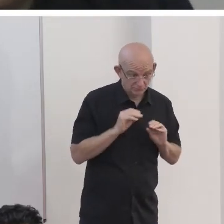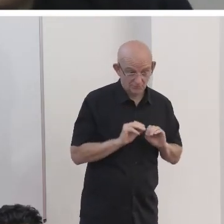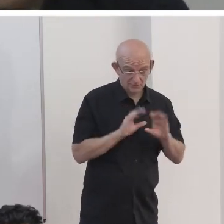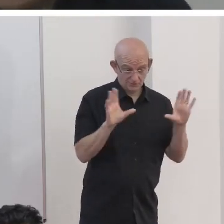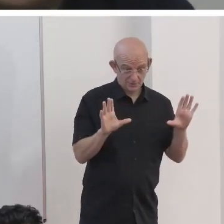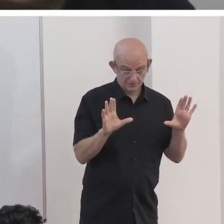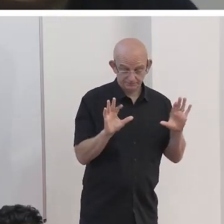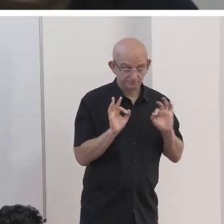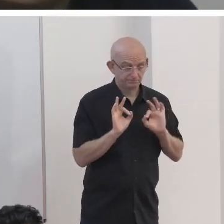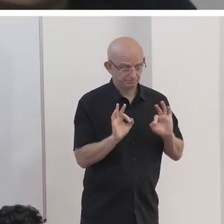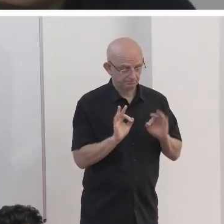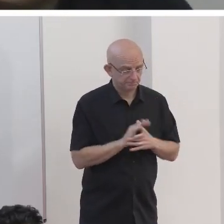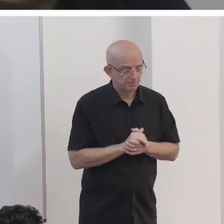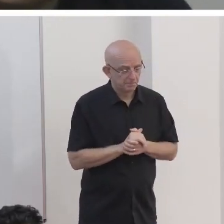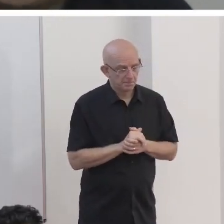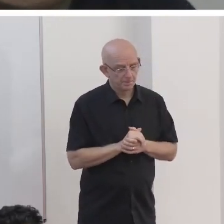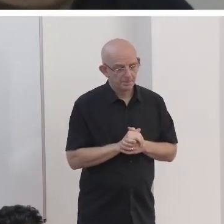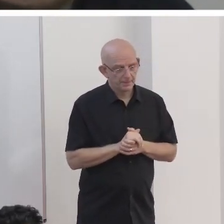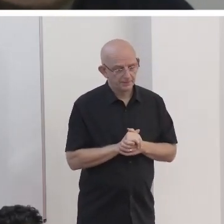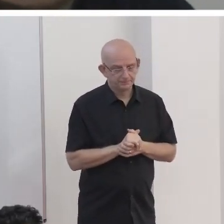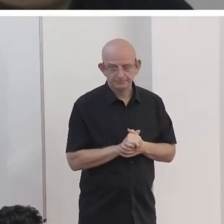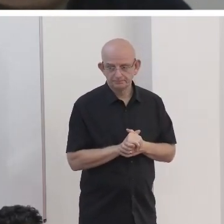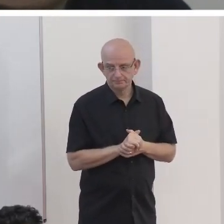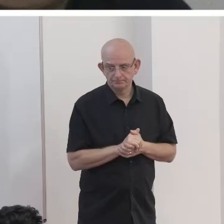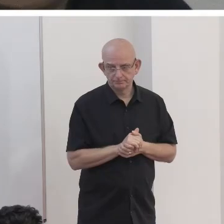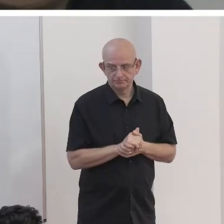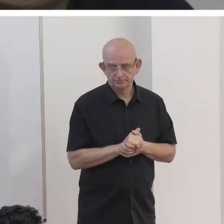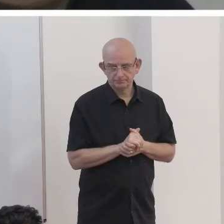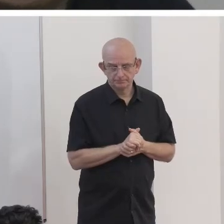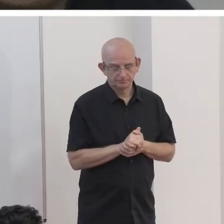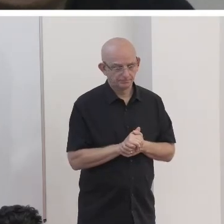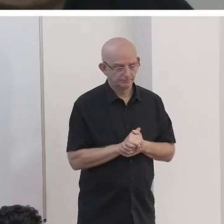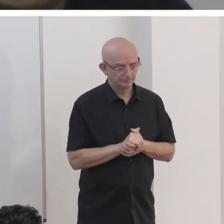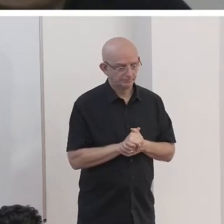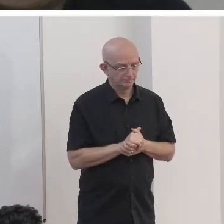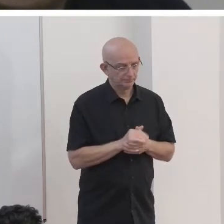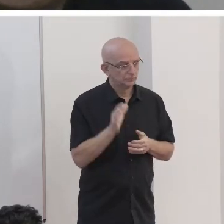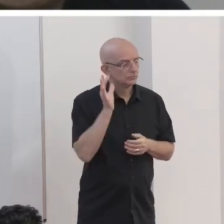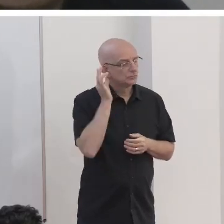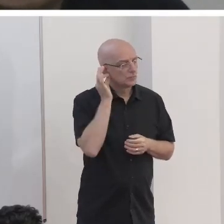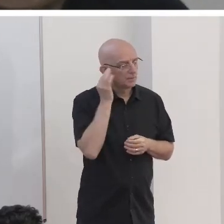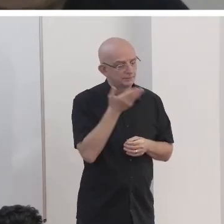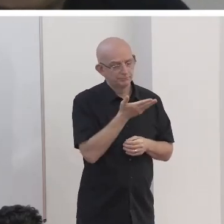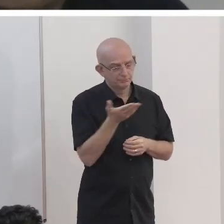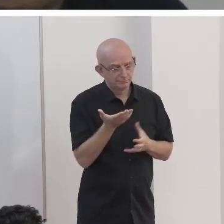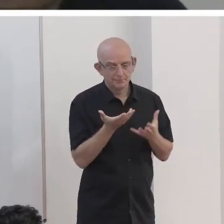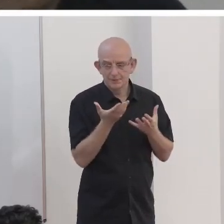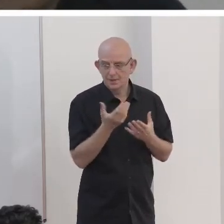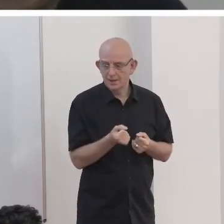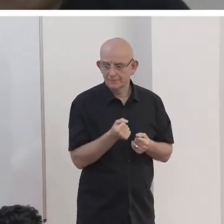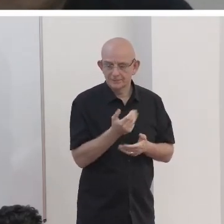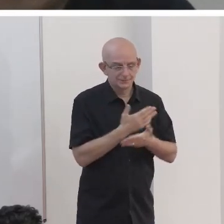we each and one of you, including me, we need to get equal access to justice. Am I